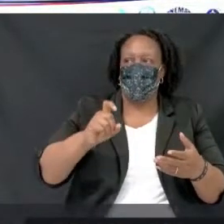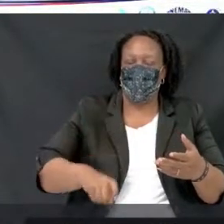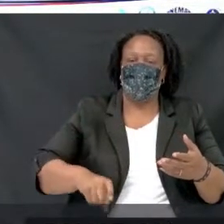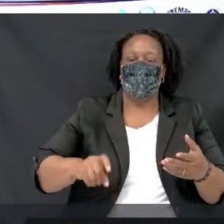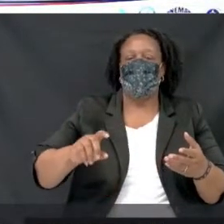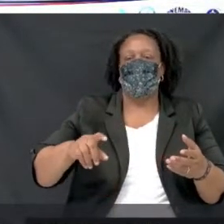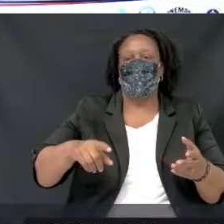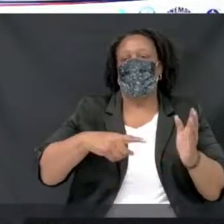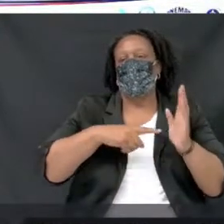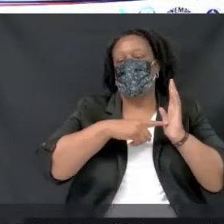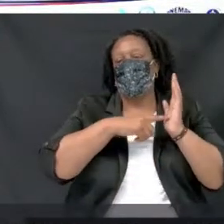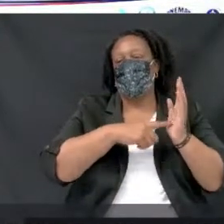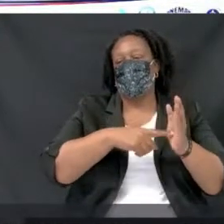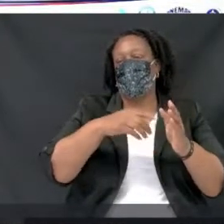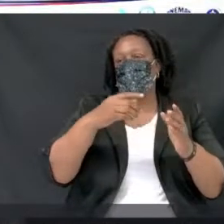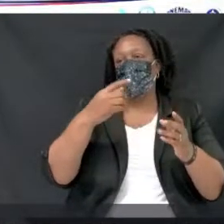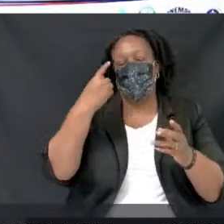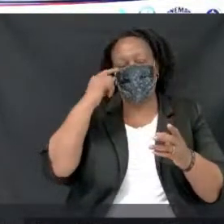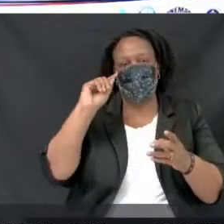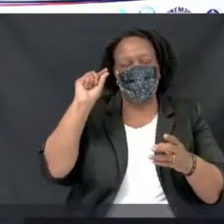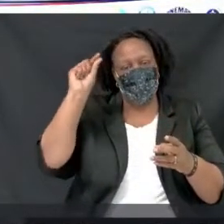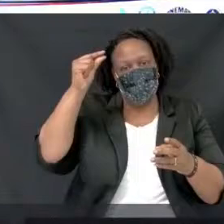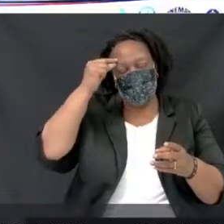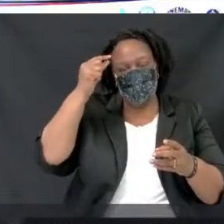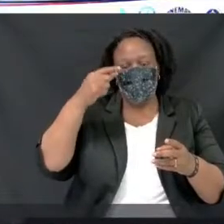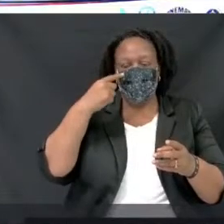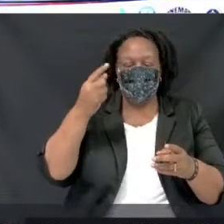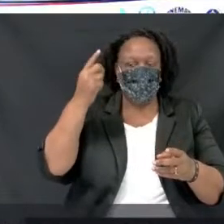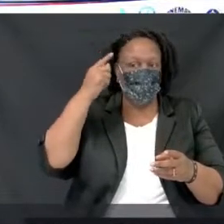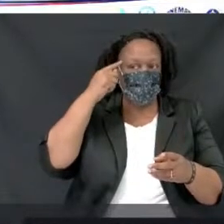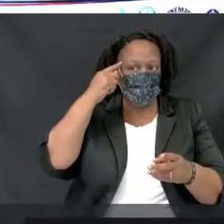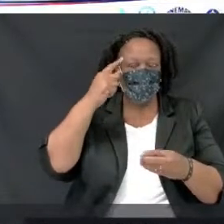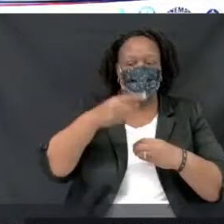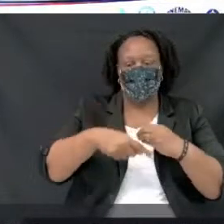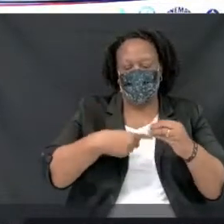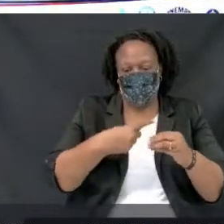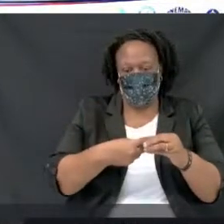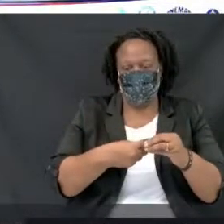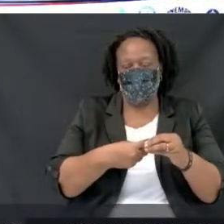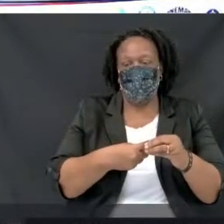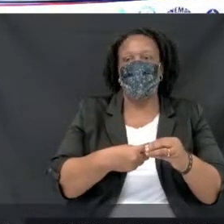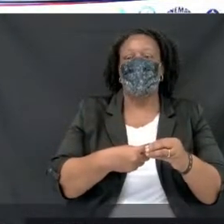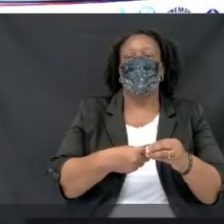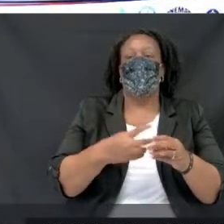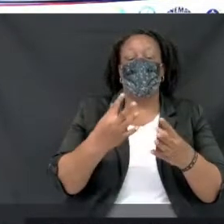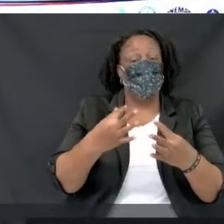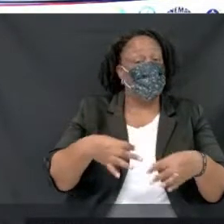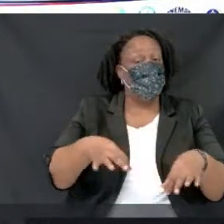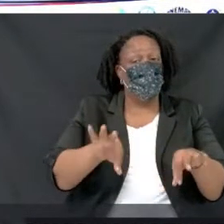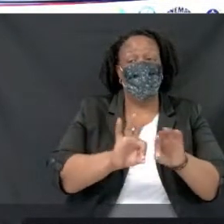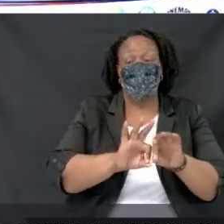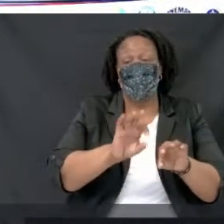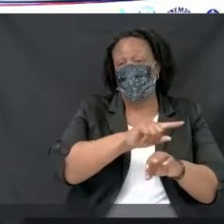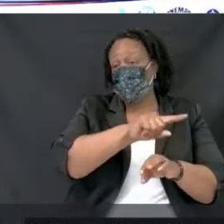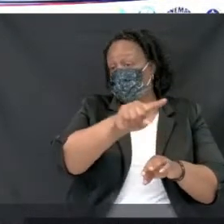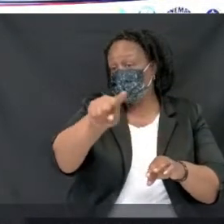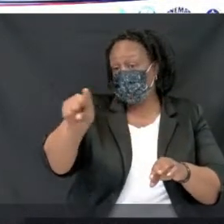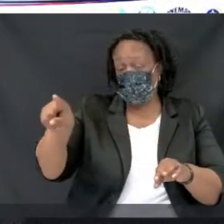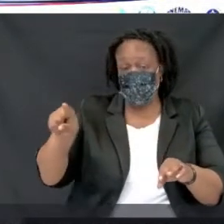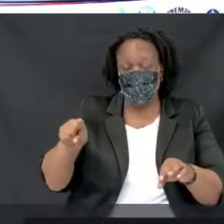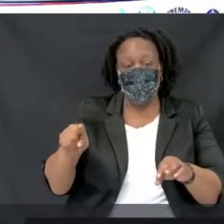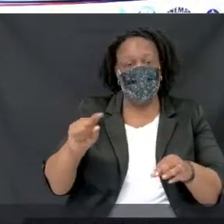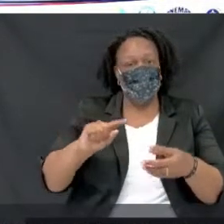placed before the Cabinet for consideration, and it's important that you, the general public, begin